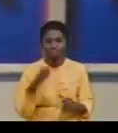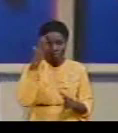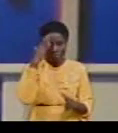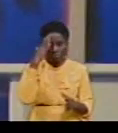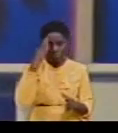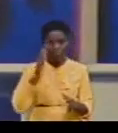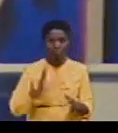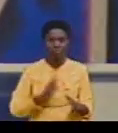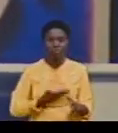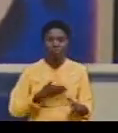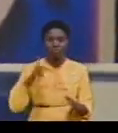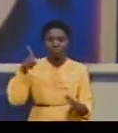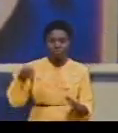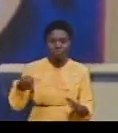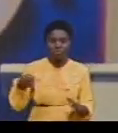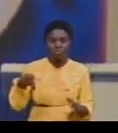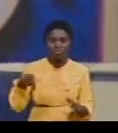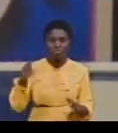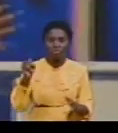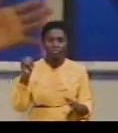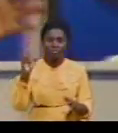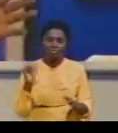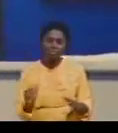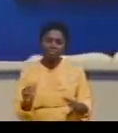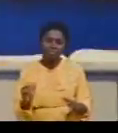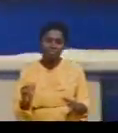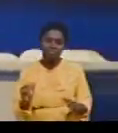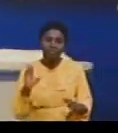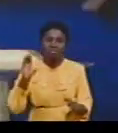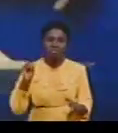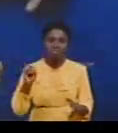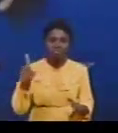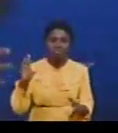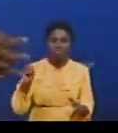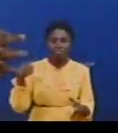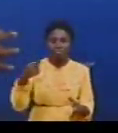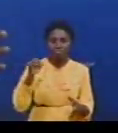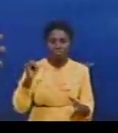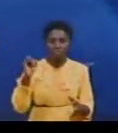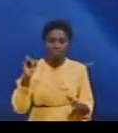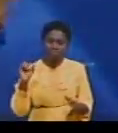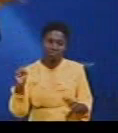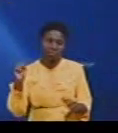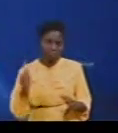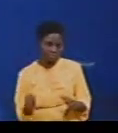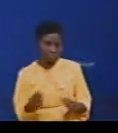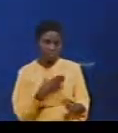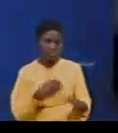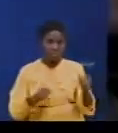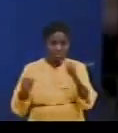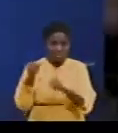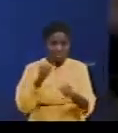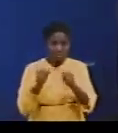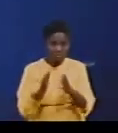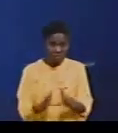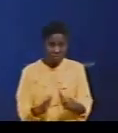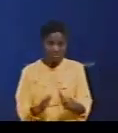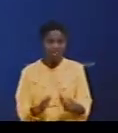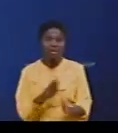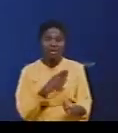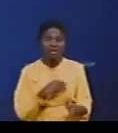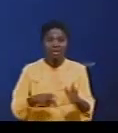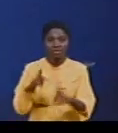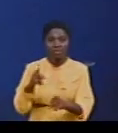psychologists, our scientists, our college people, our people that propound